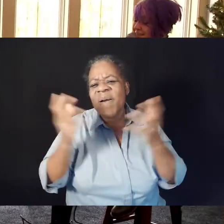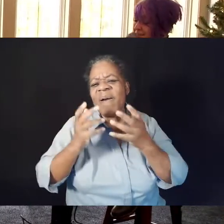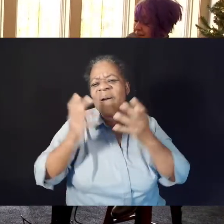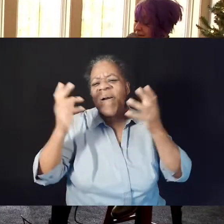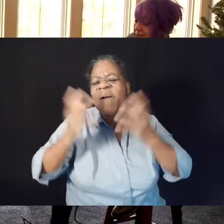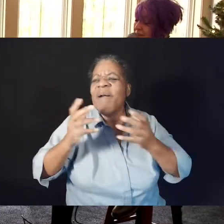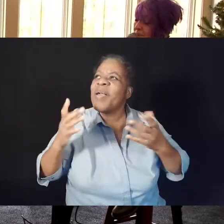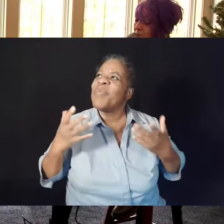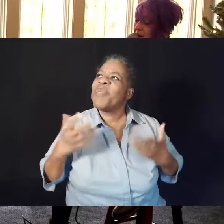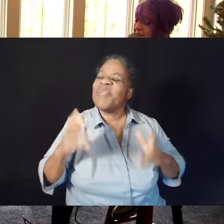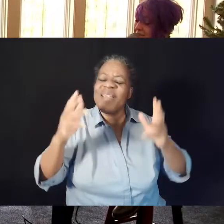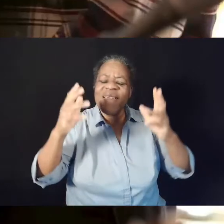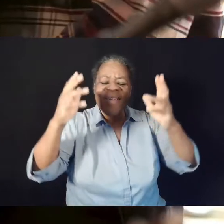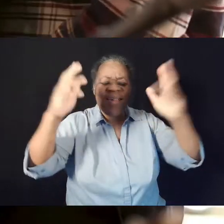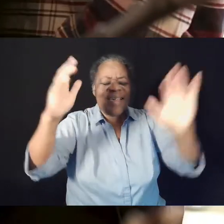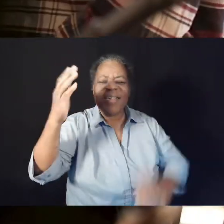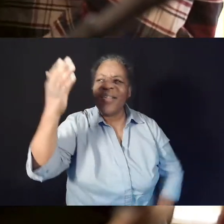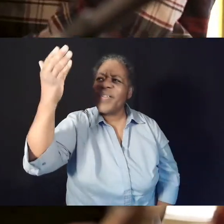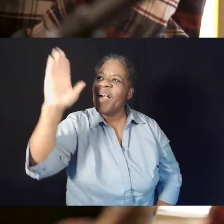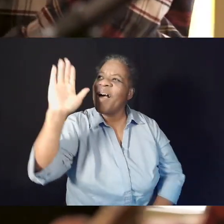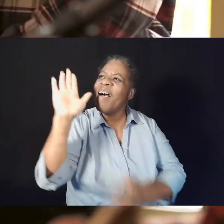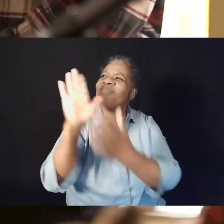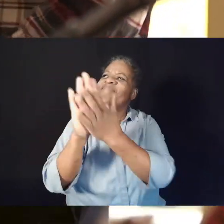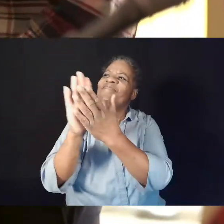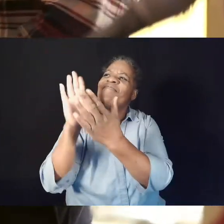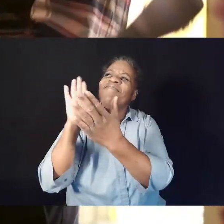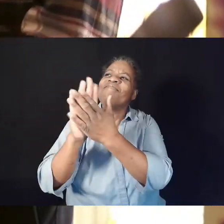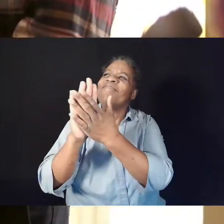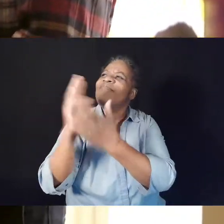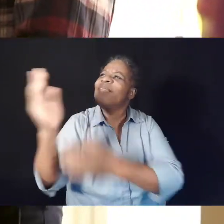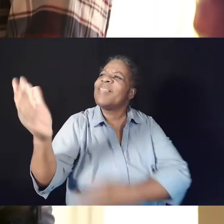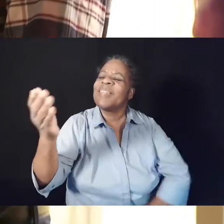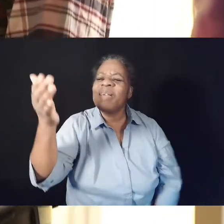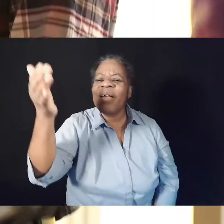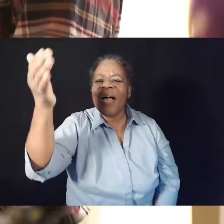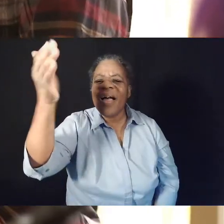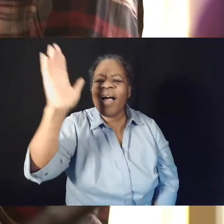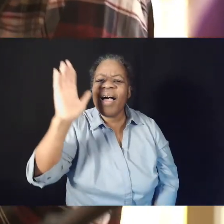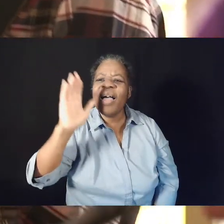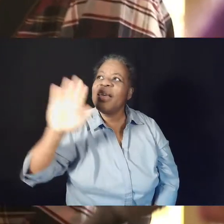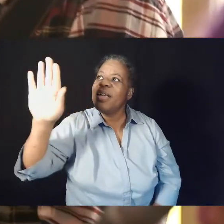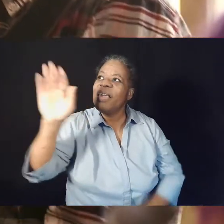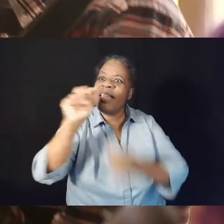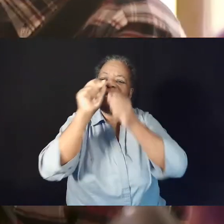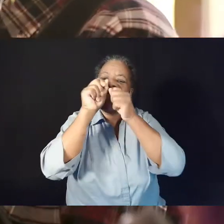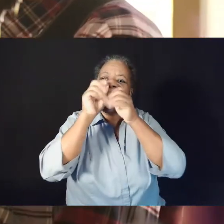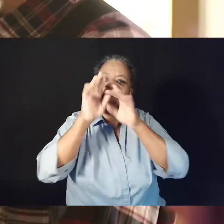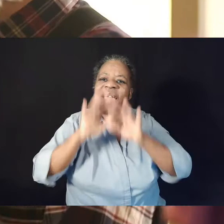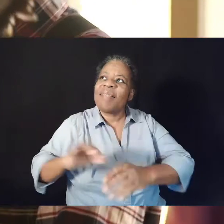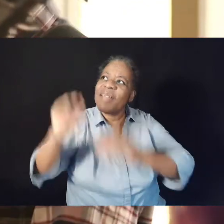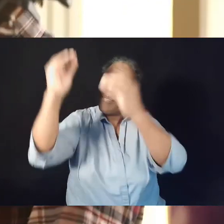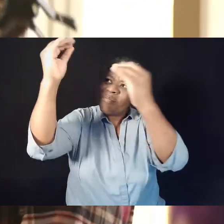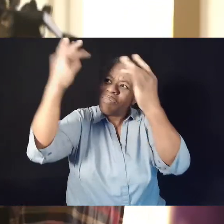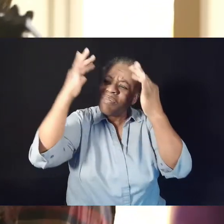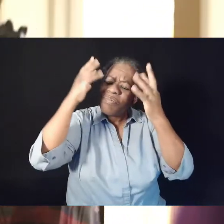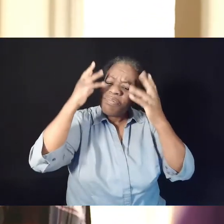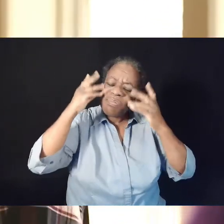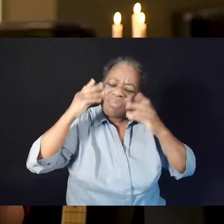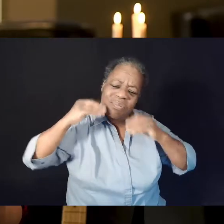God, praise God, from whom all blessings flow.